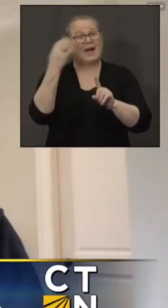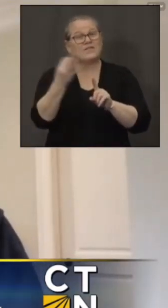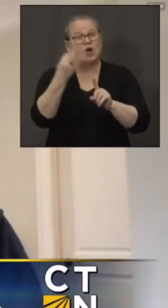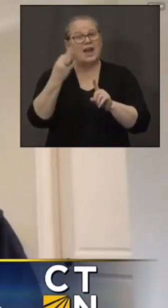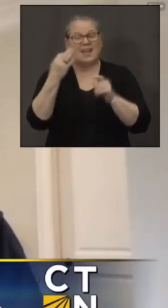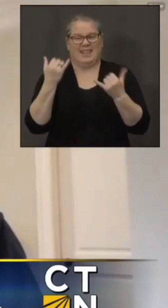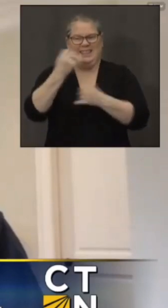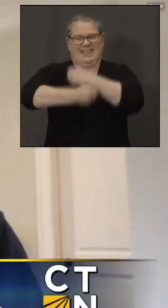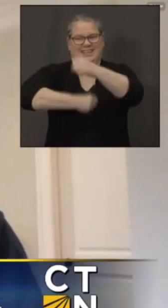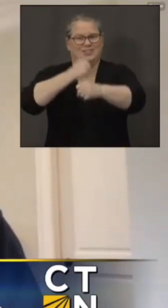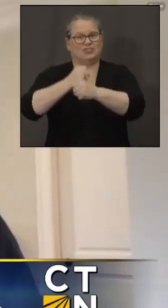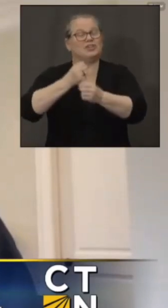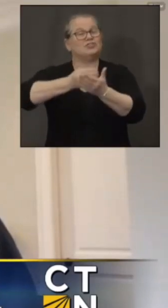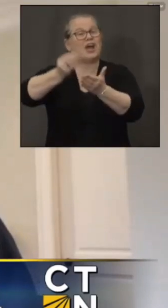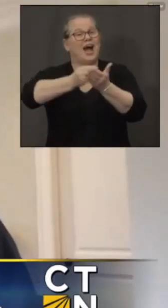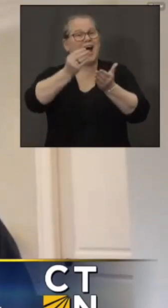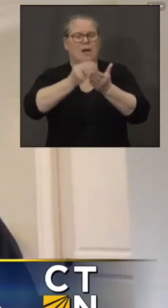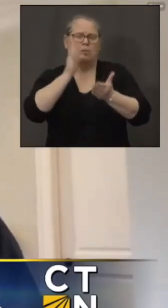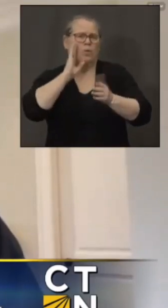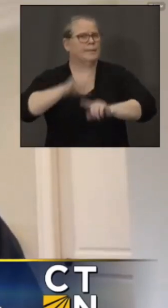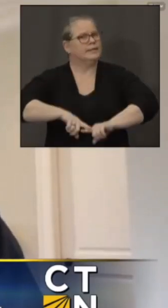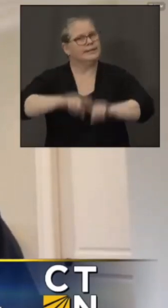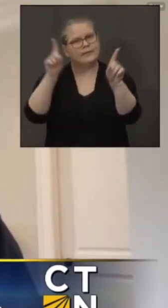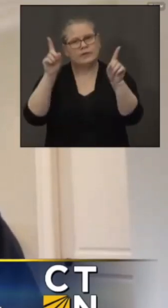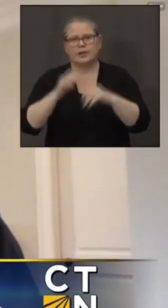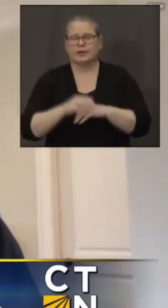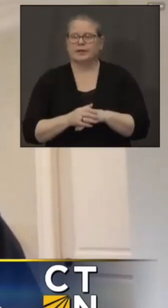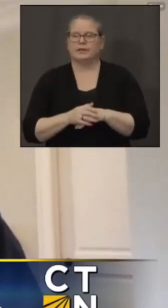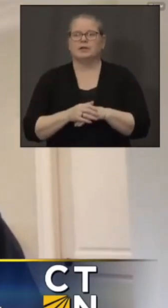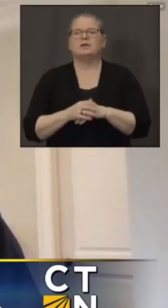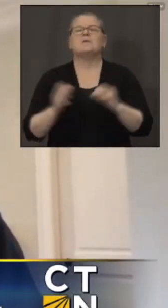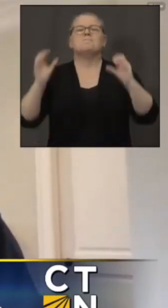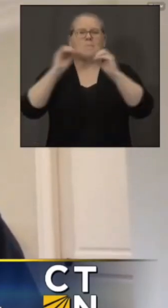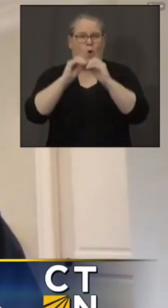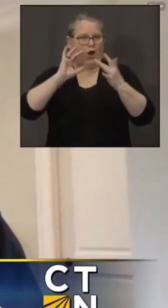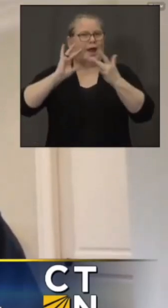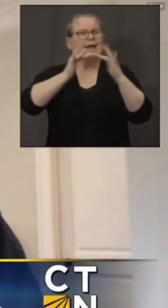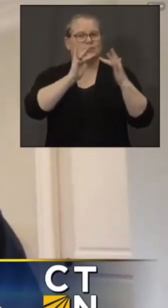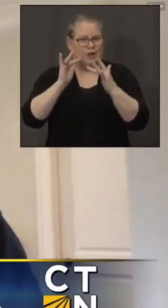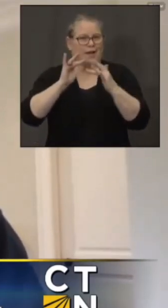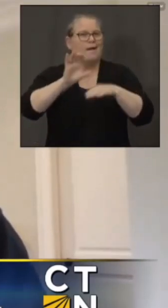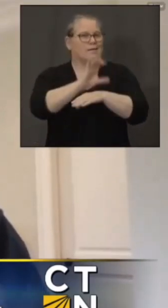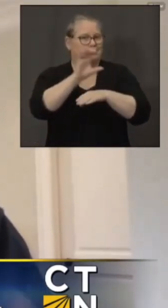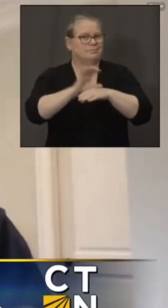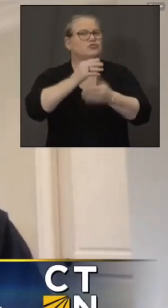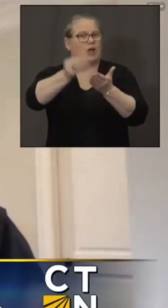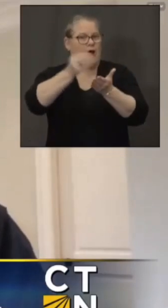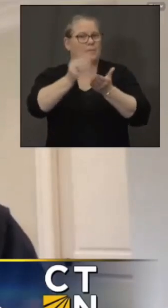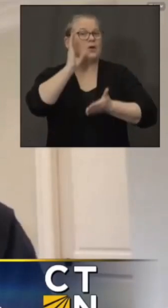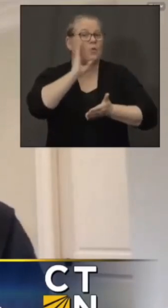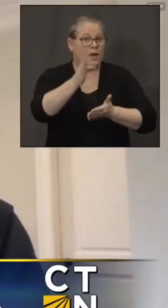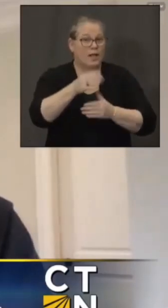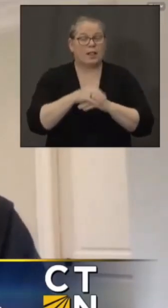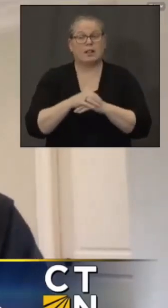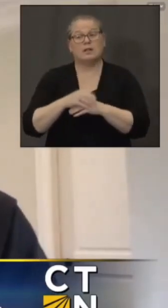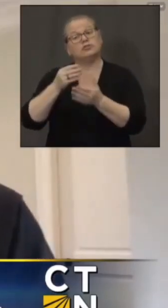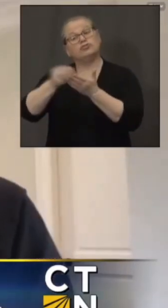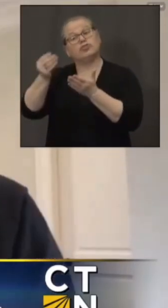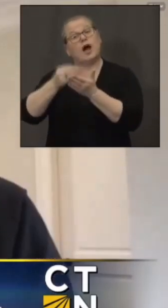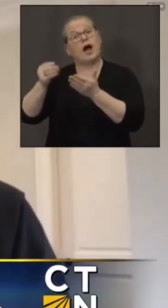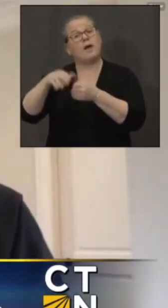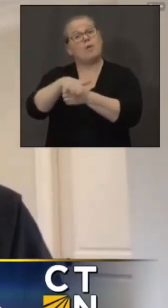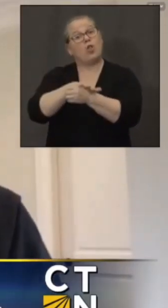be different this year than previous years. You're going to continue to see more internet shopping, as you have seen, but the options to shop and shop local,